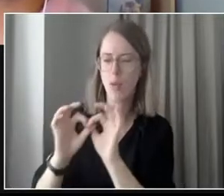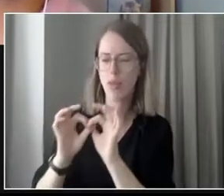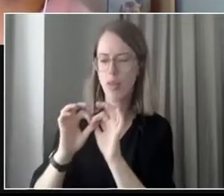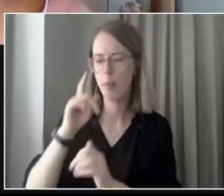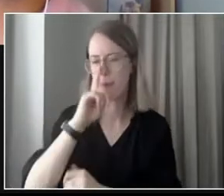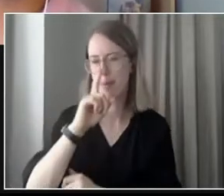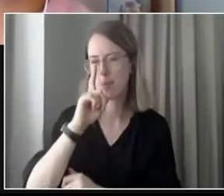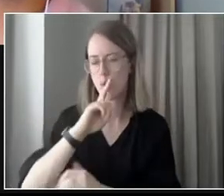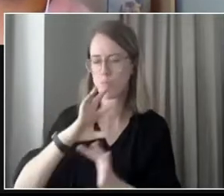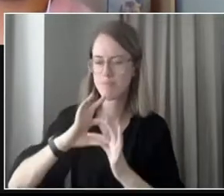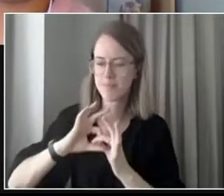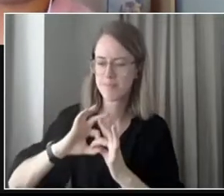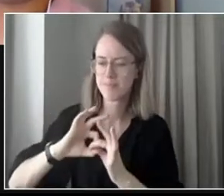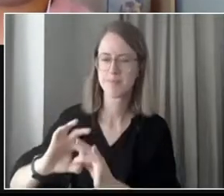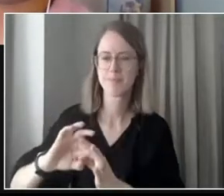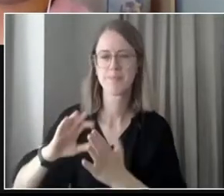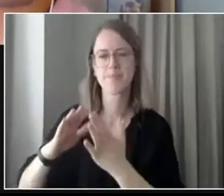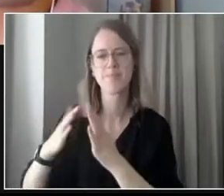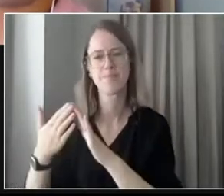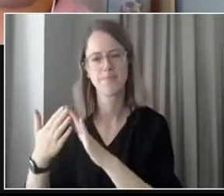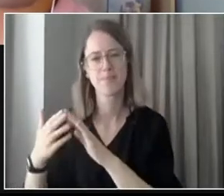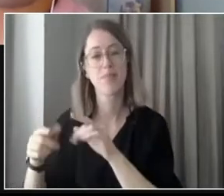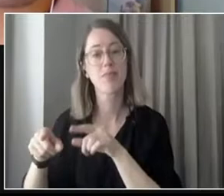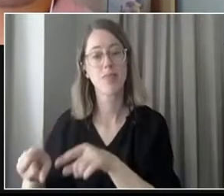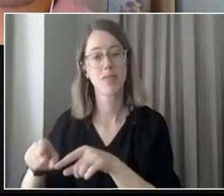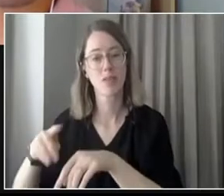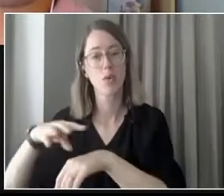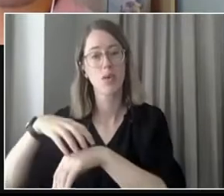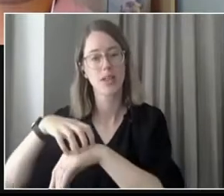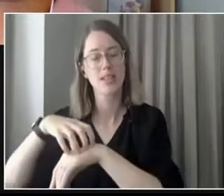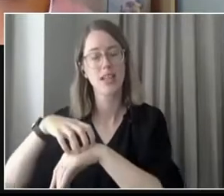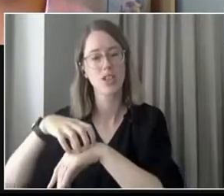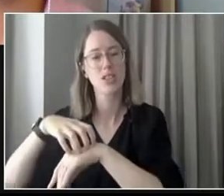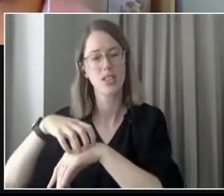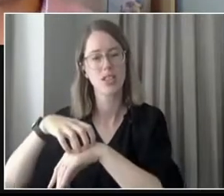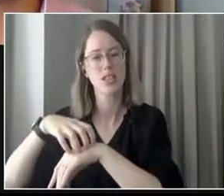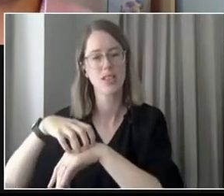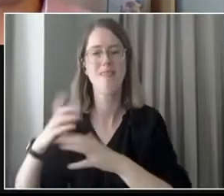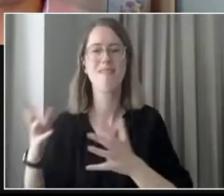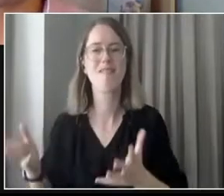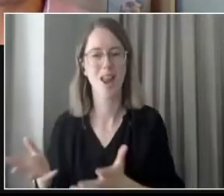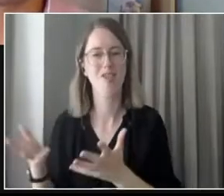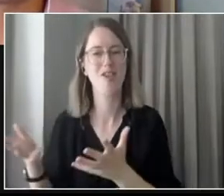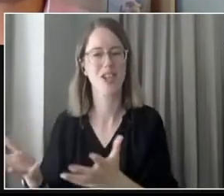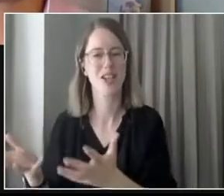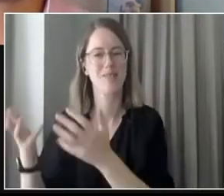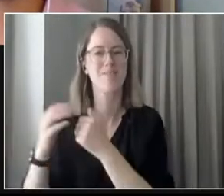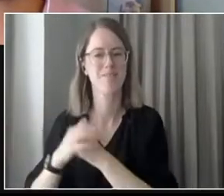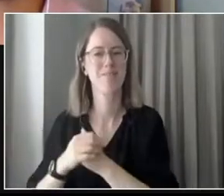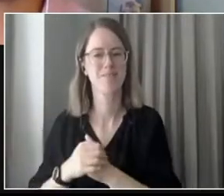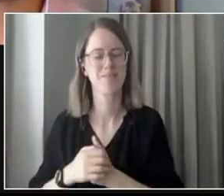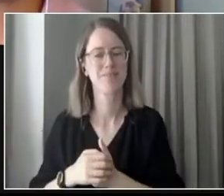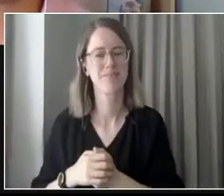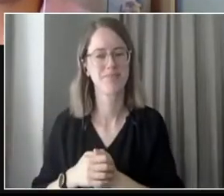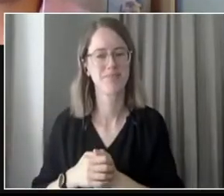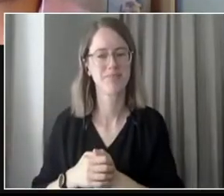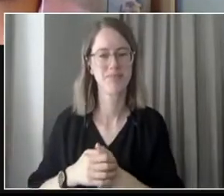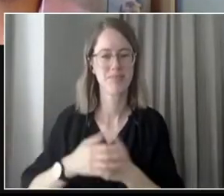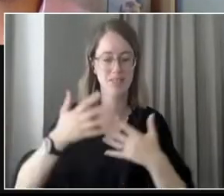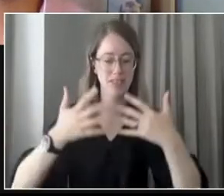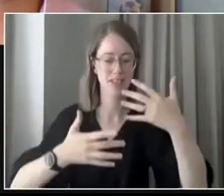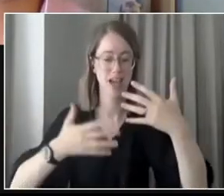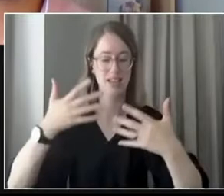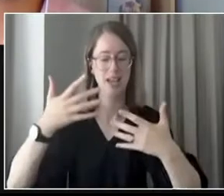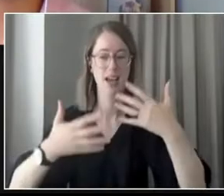roots in communities, are the ones that are really flourishing, I think. What the data told me